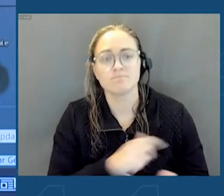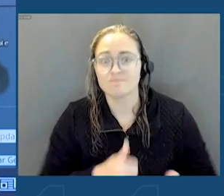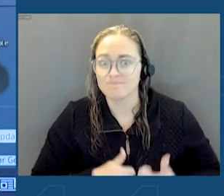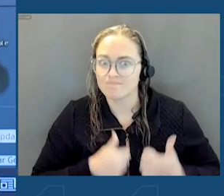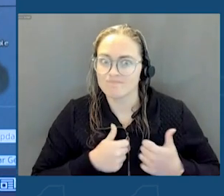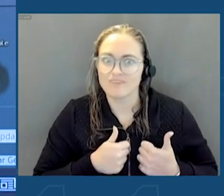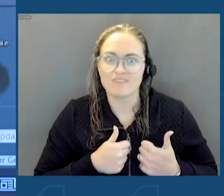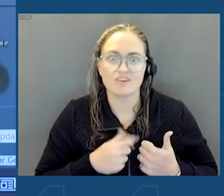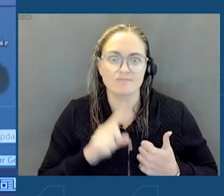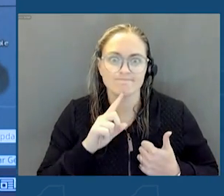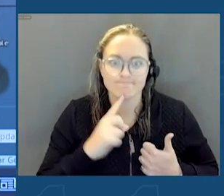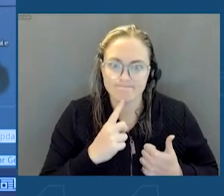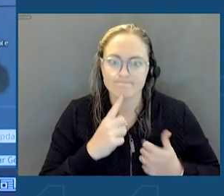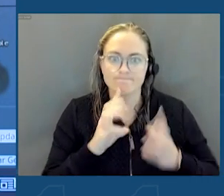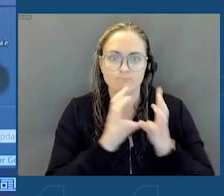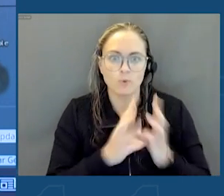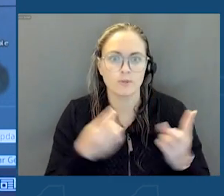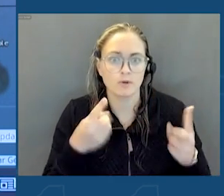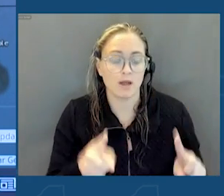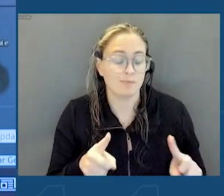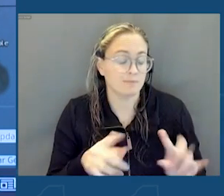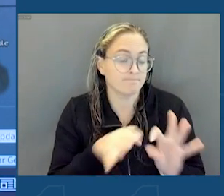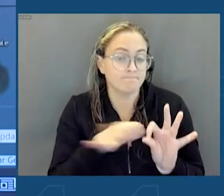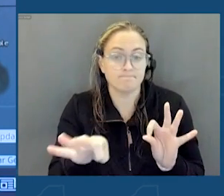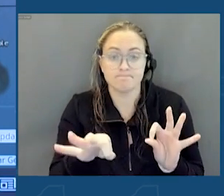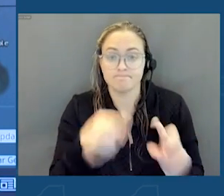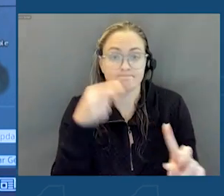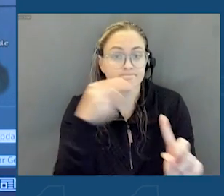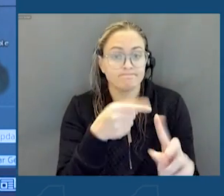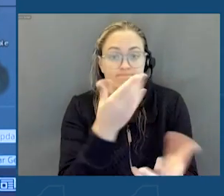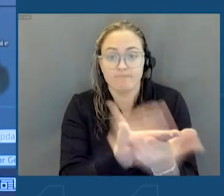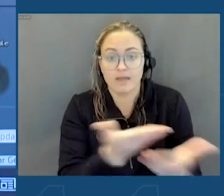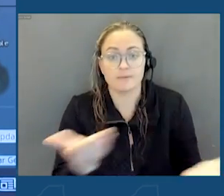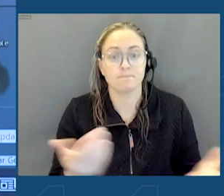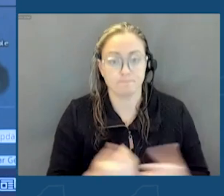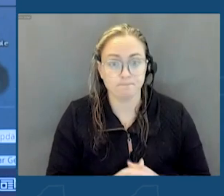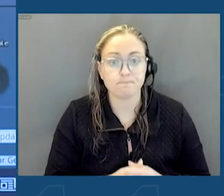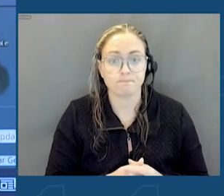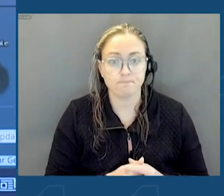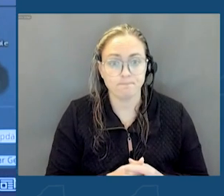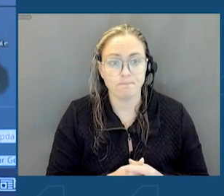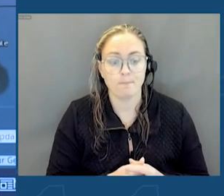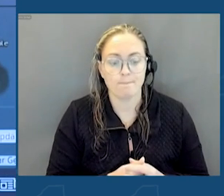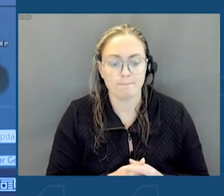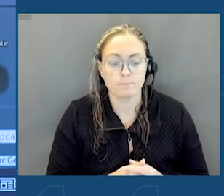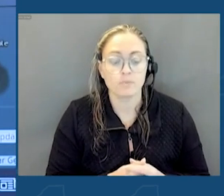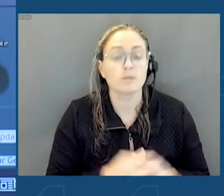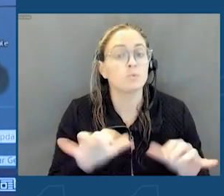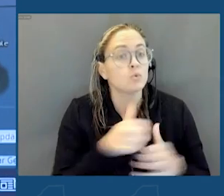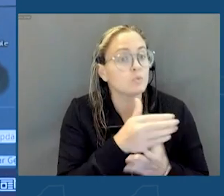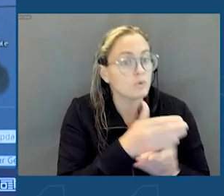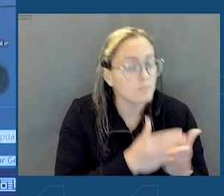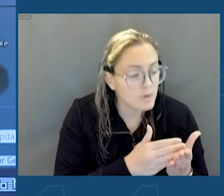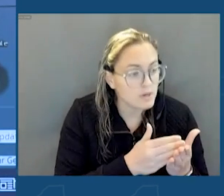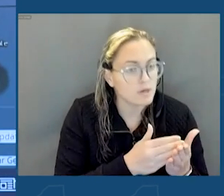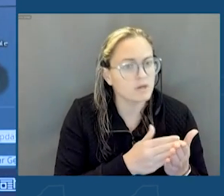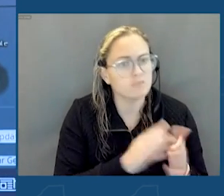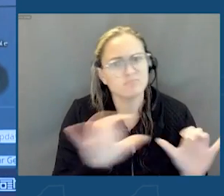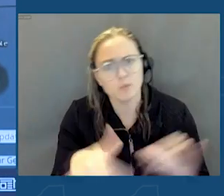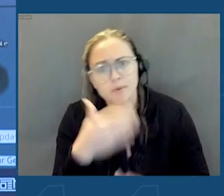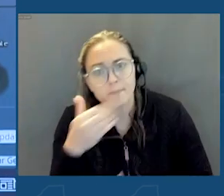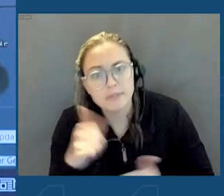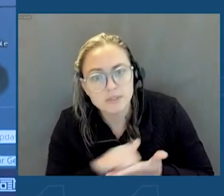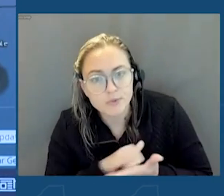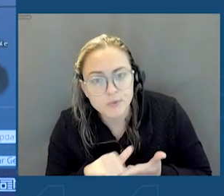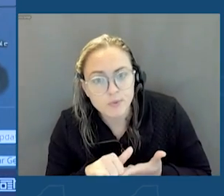extreme weather, statement of fact, and we're going to continue doing what we can to help do our part. We're doing our best in New York. We